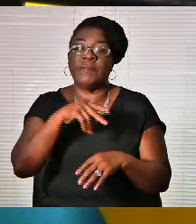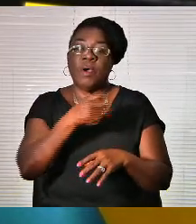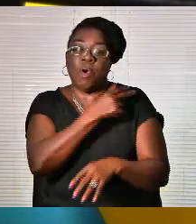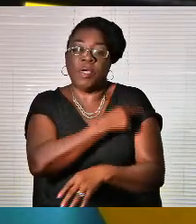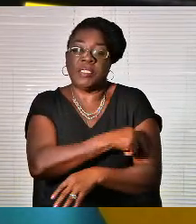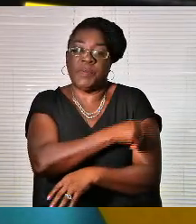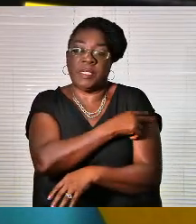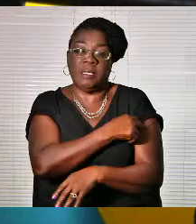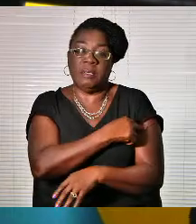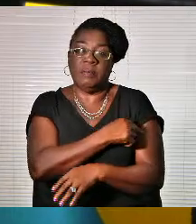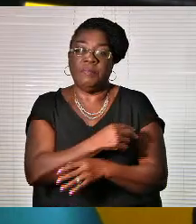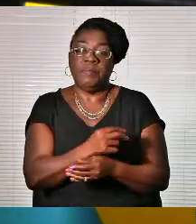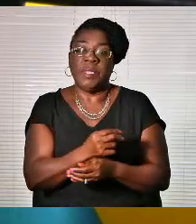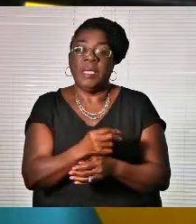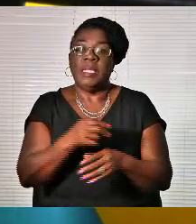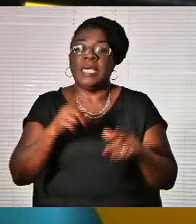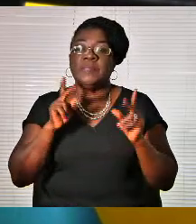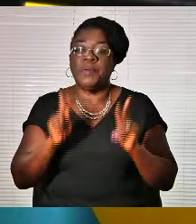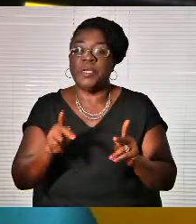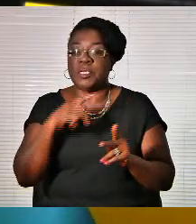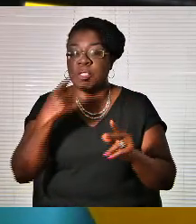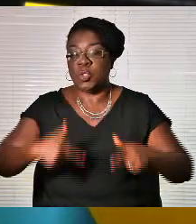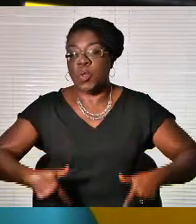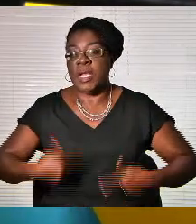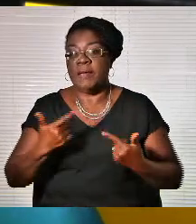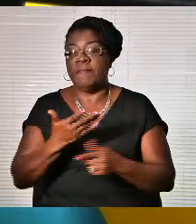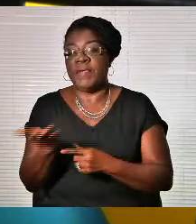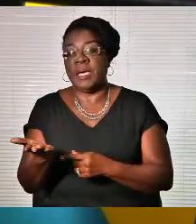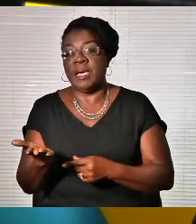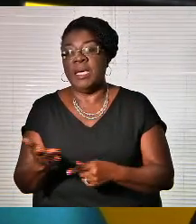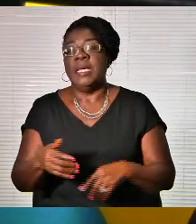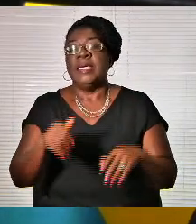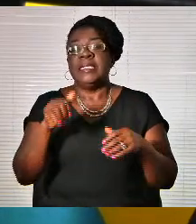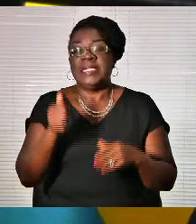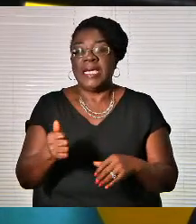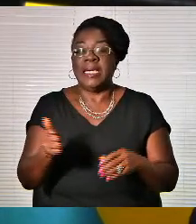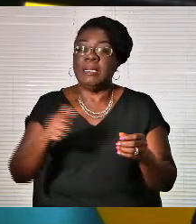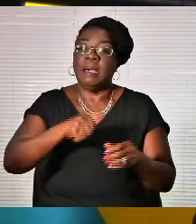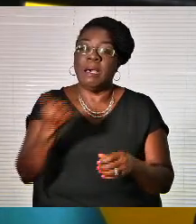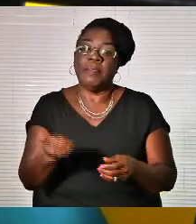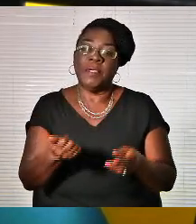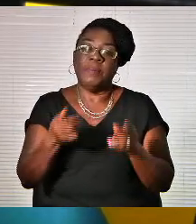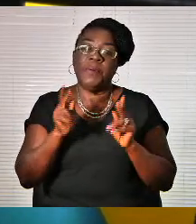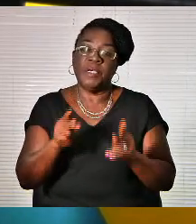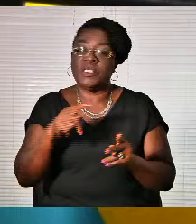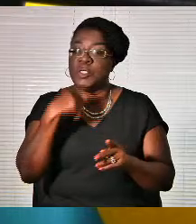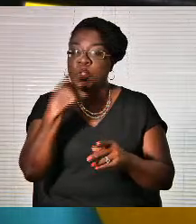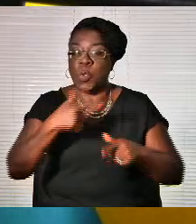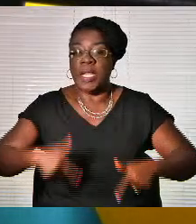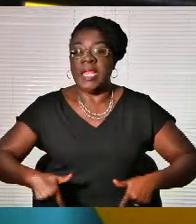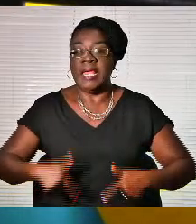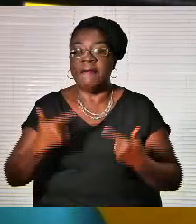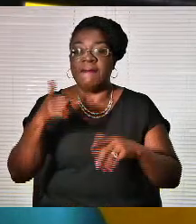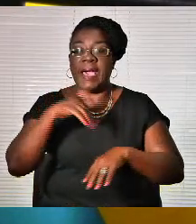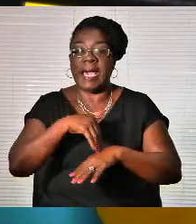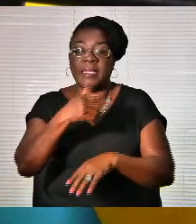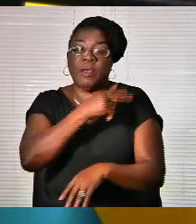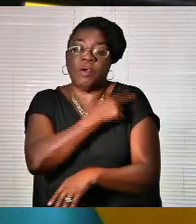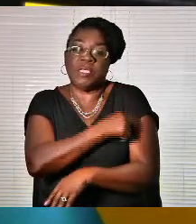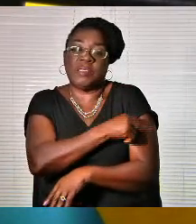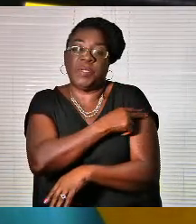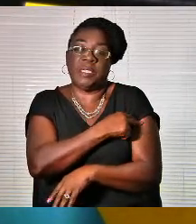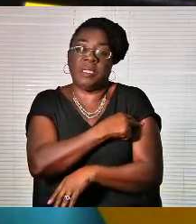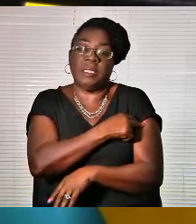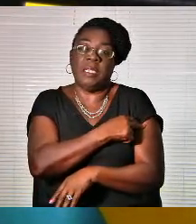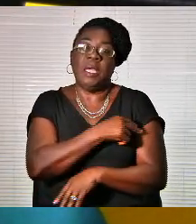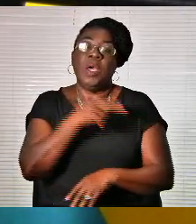hospital. An additional 10 boarders are currently being tested to ensure they are COVID-19 negative and